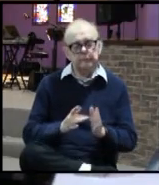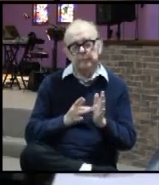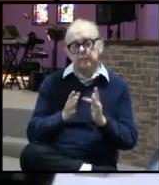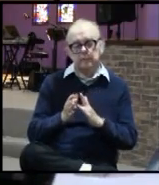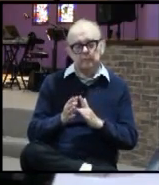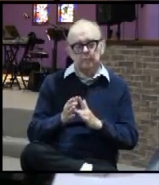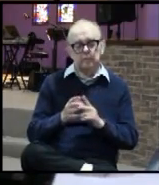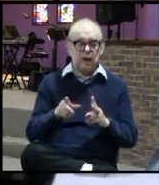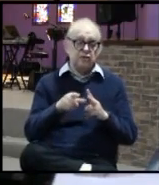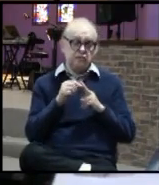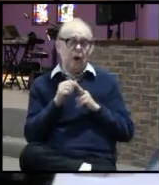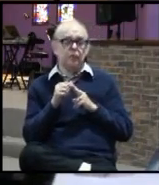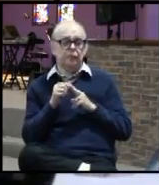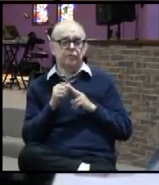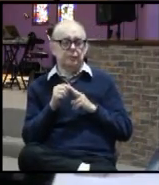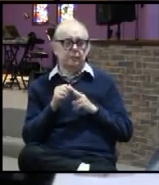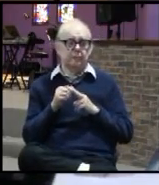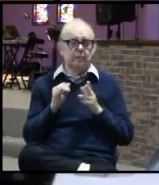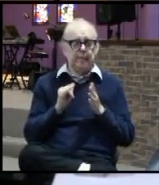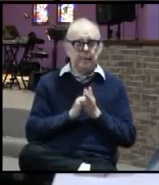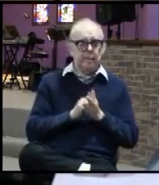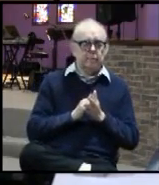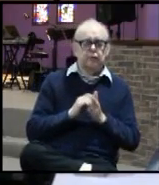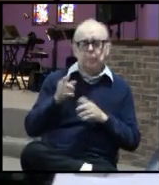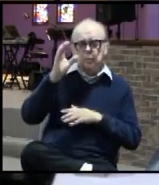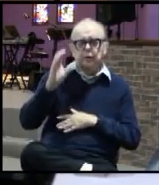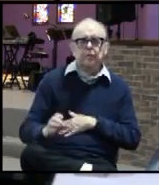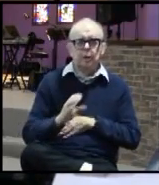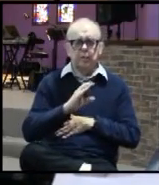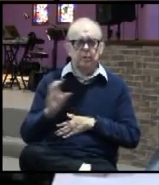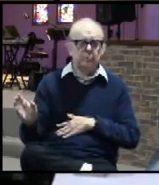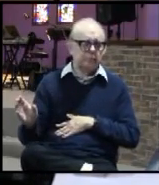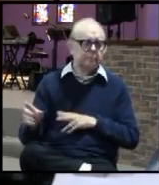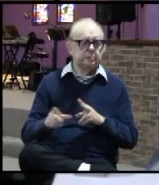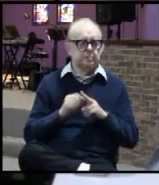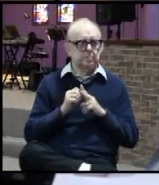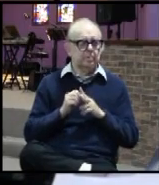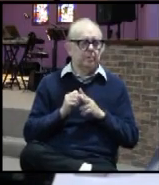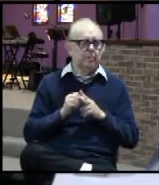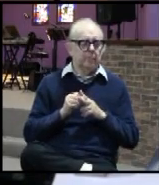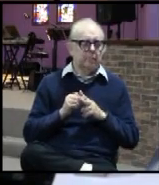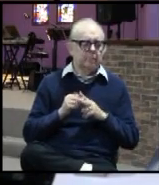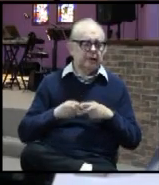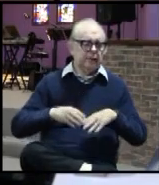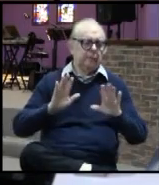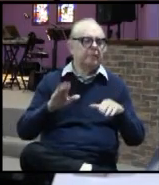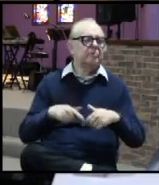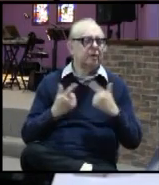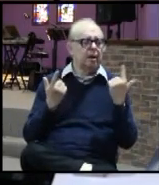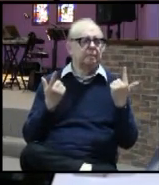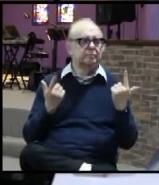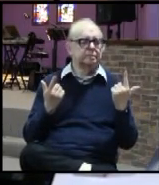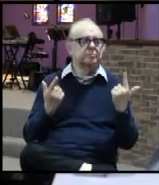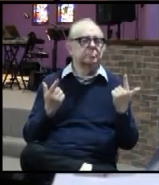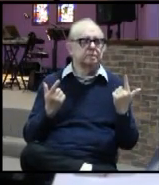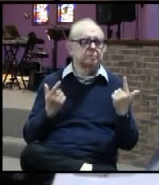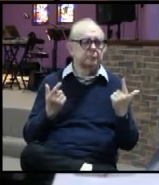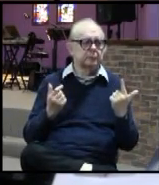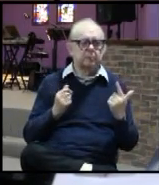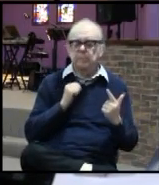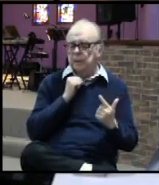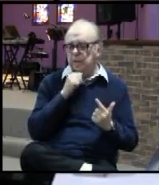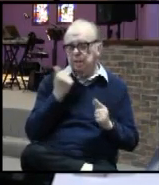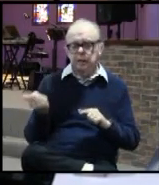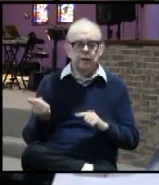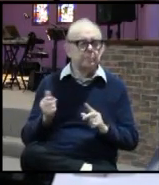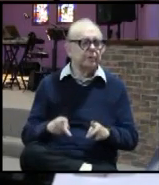Jesus chose to take the cross. He chose to give his life up, not to let somebody